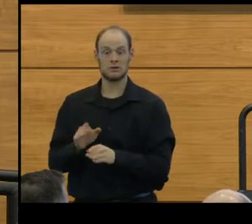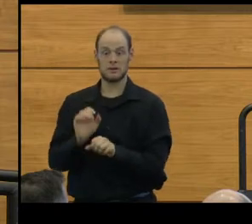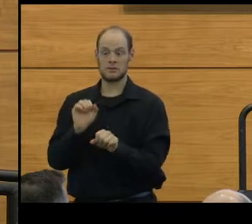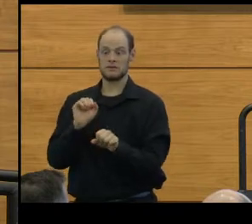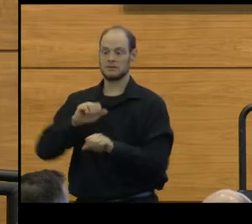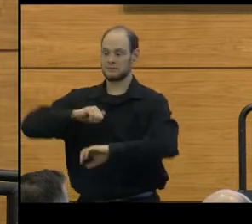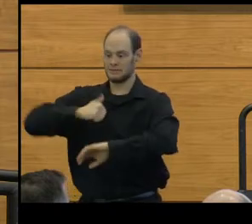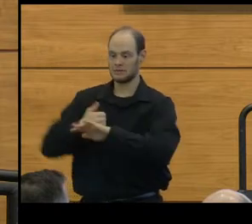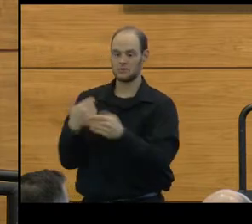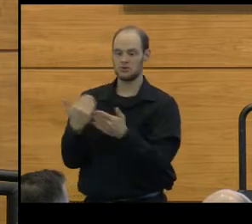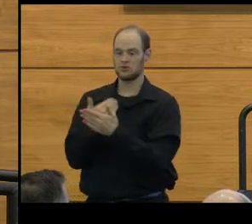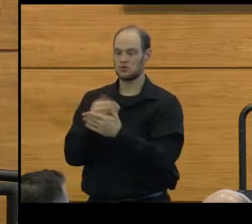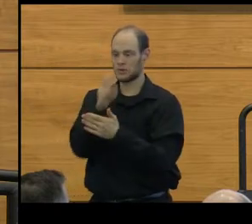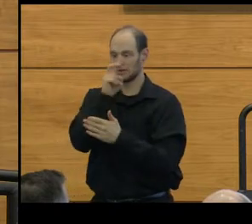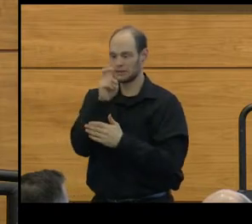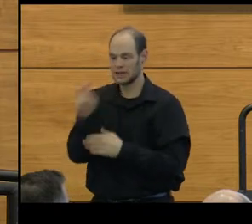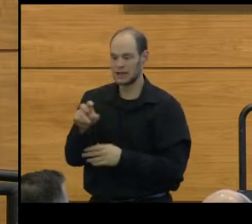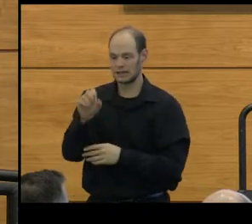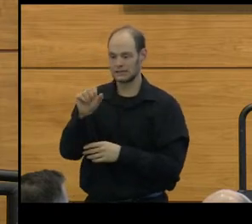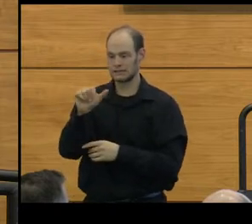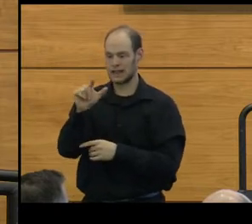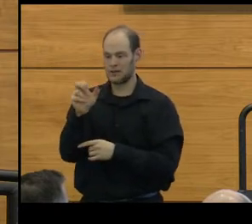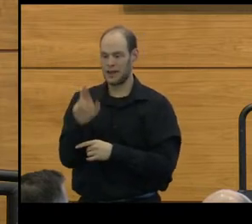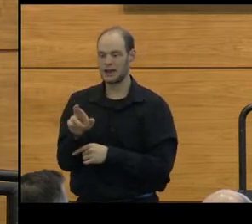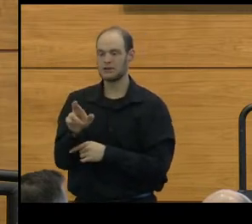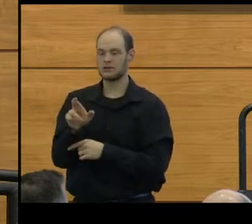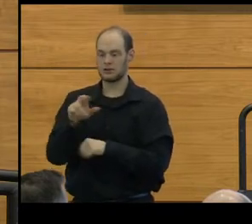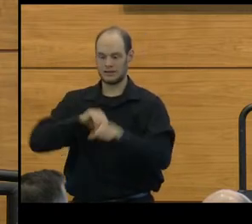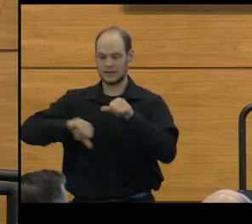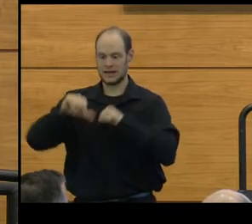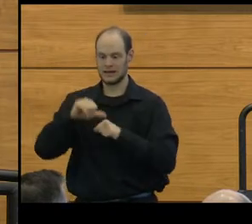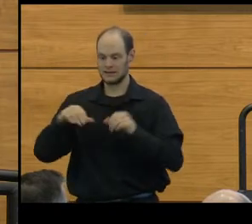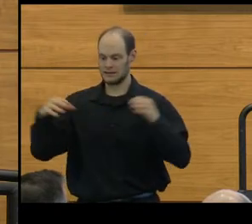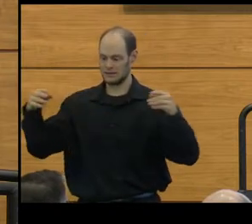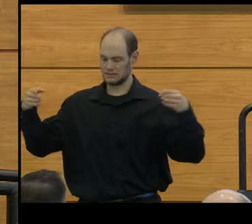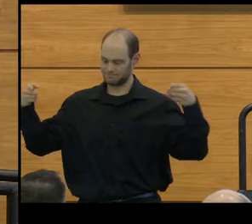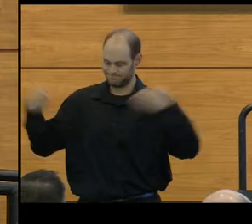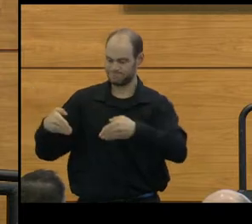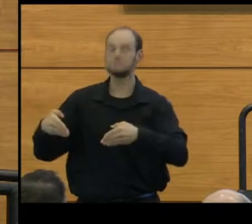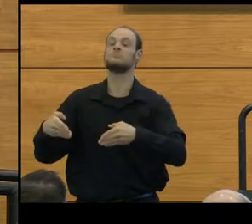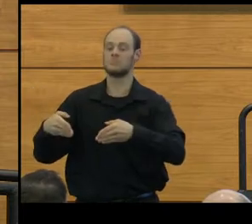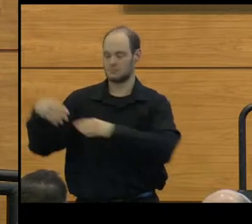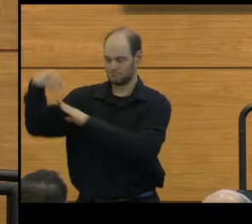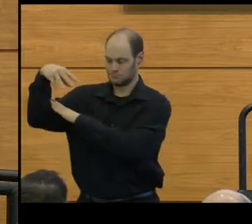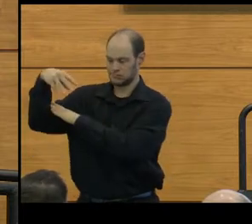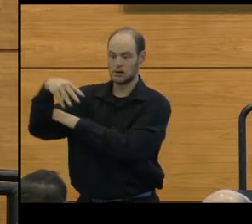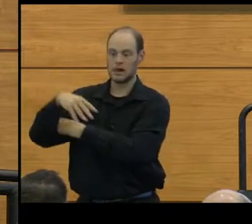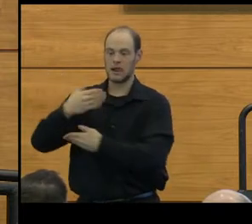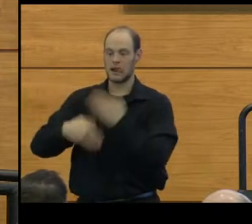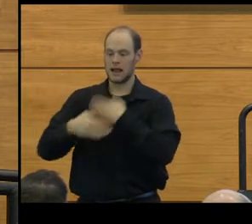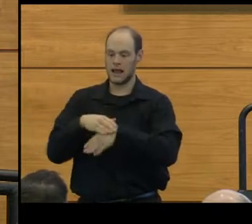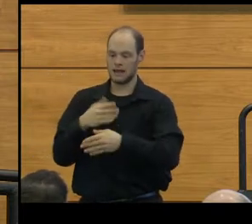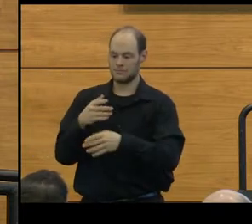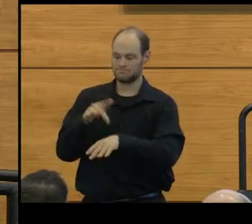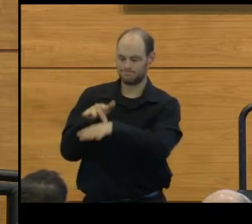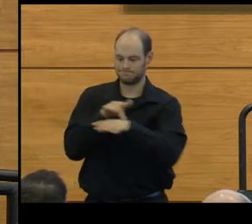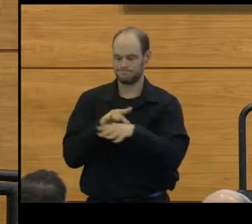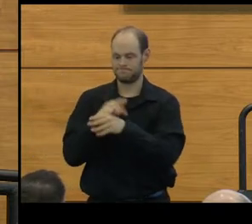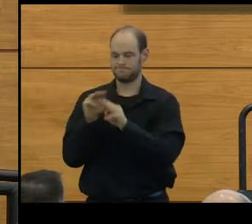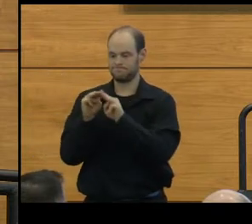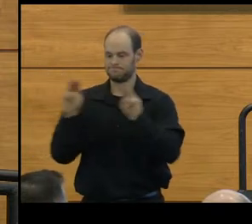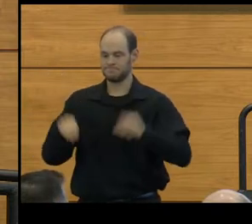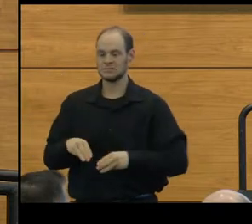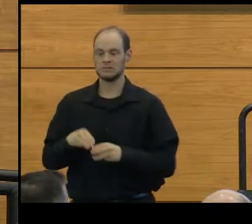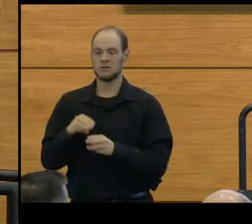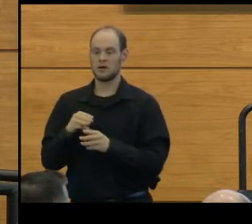creating a new snake and salamander scientist spotlight, a hands-on museum exhibition that drew